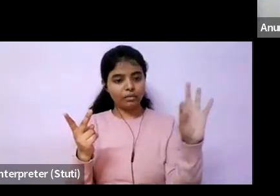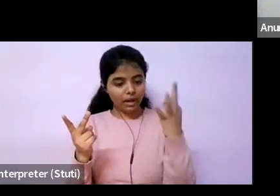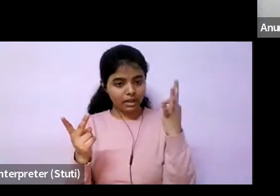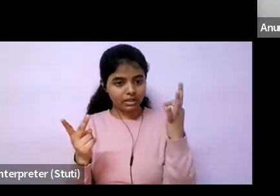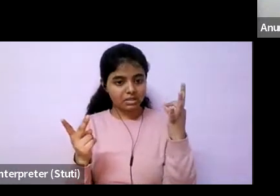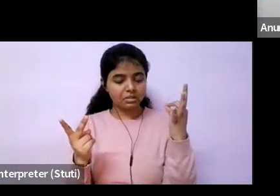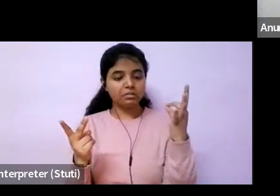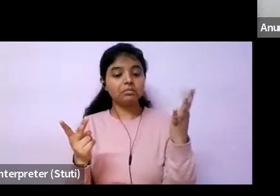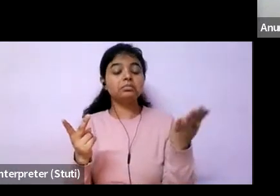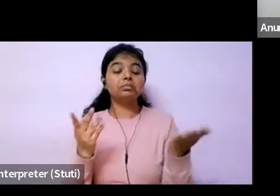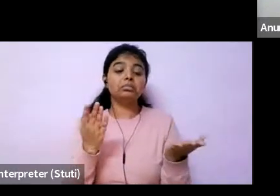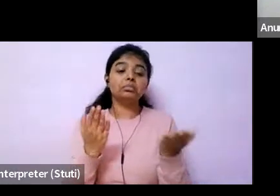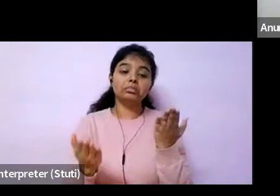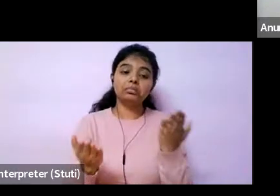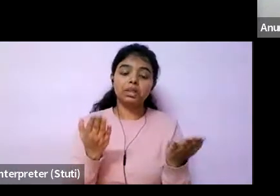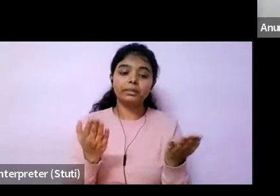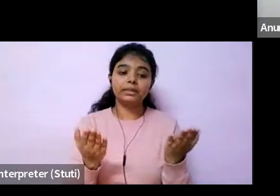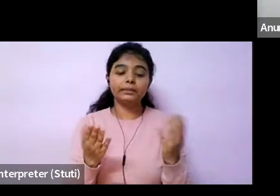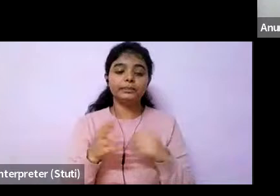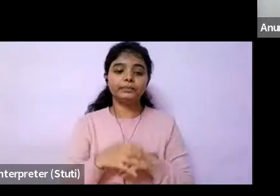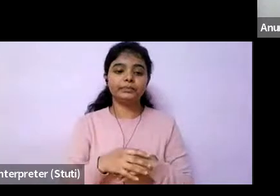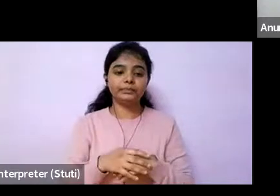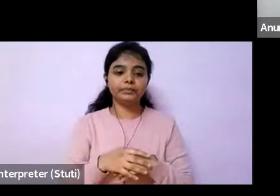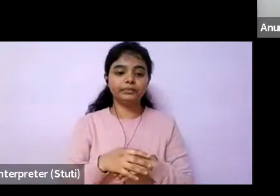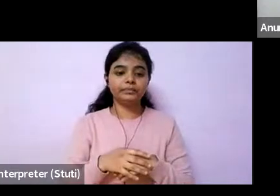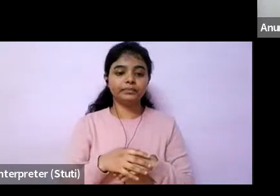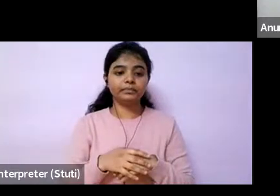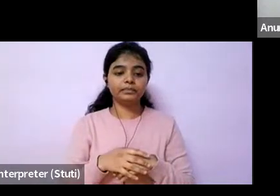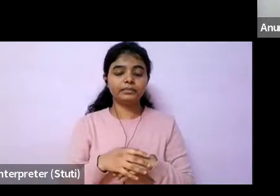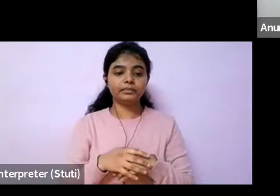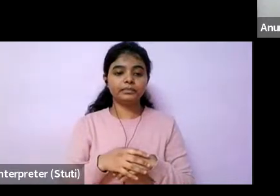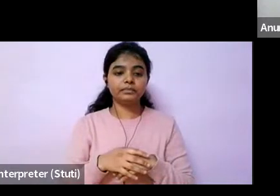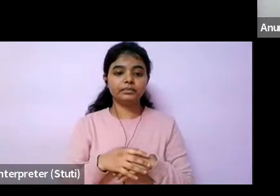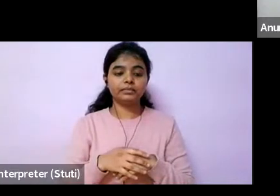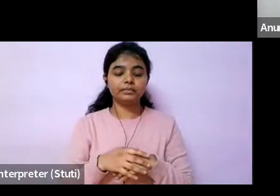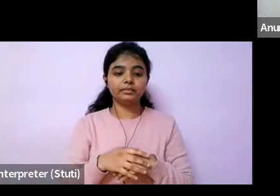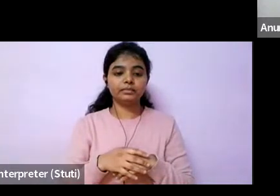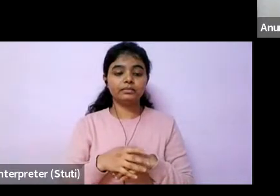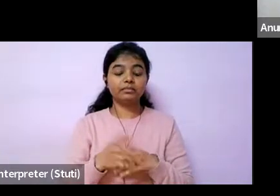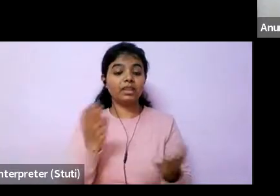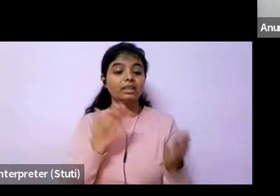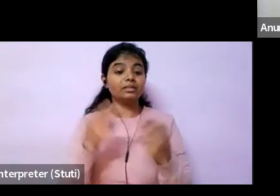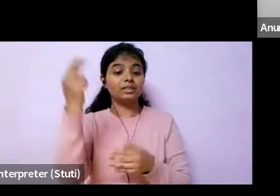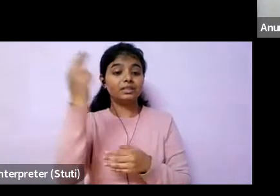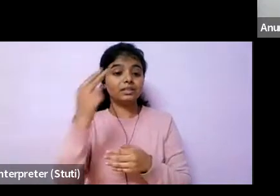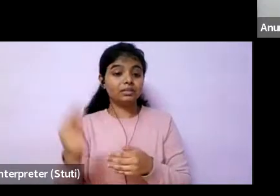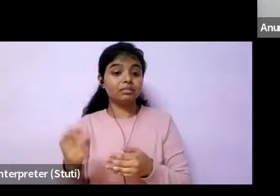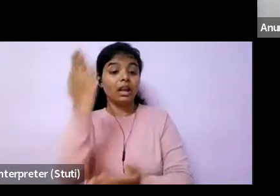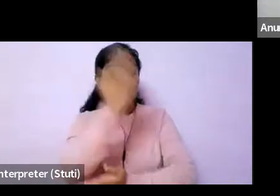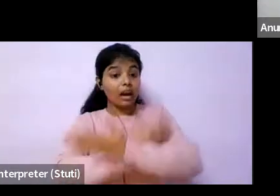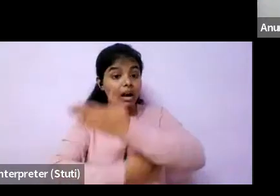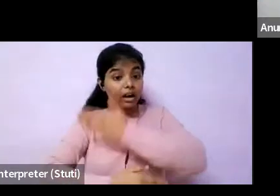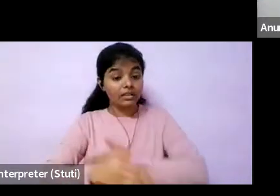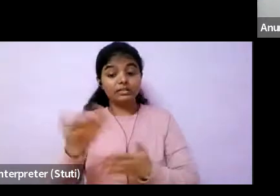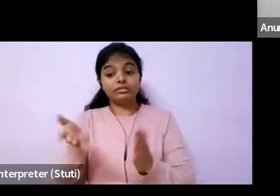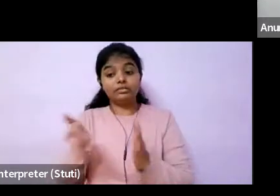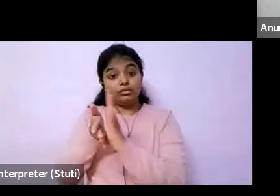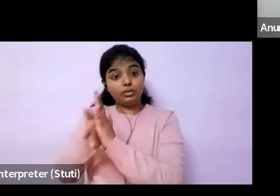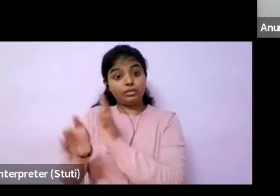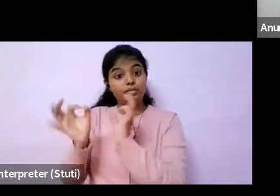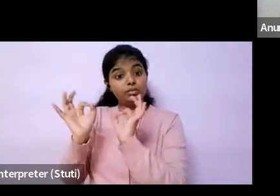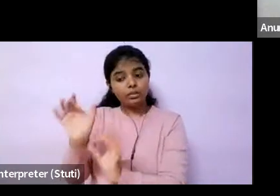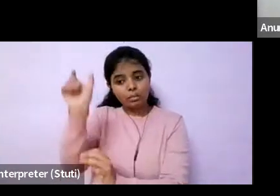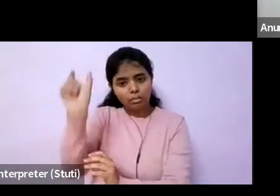this can obscure that these arts are created by disabled artists, or